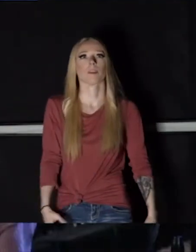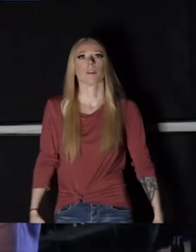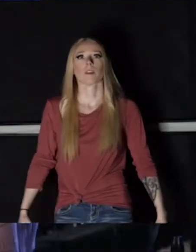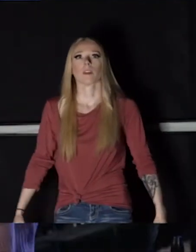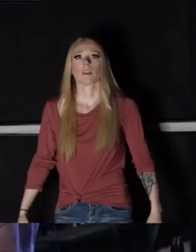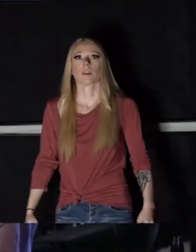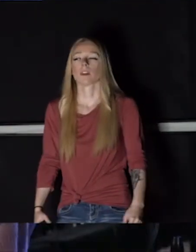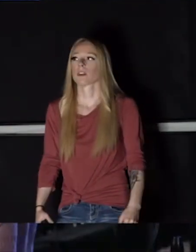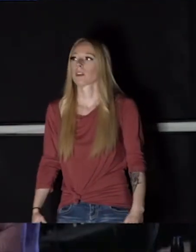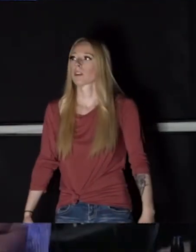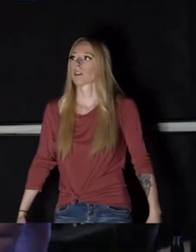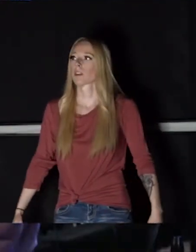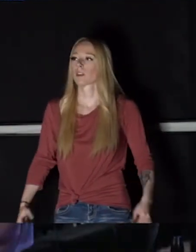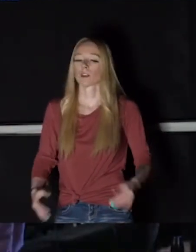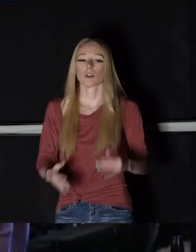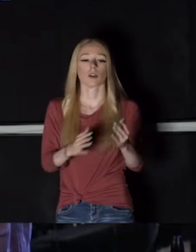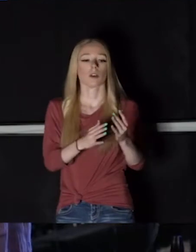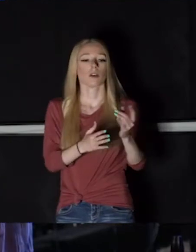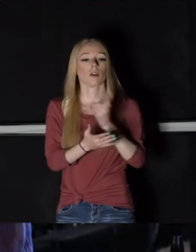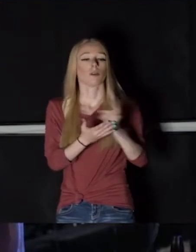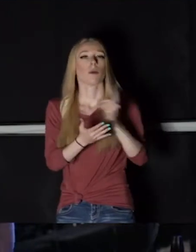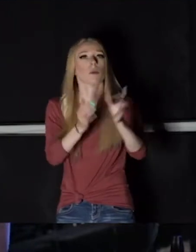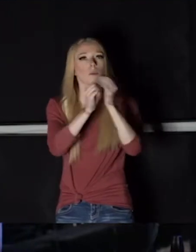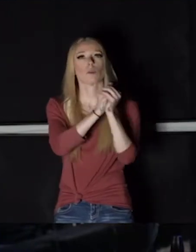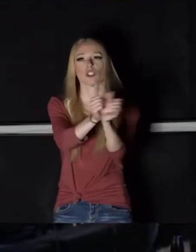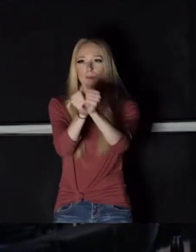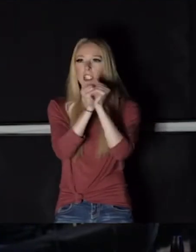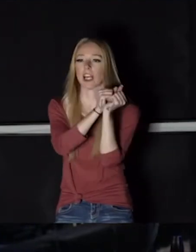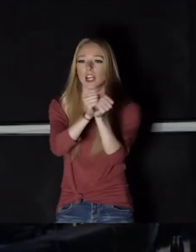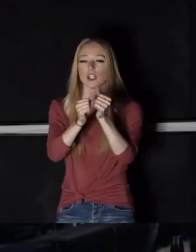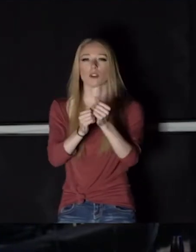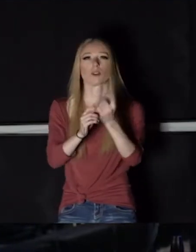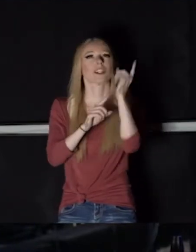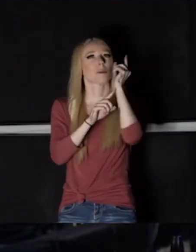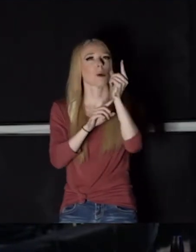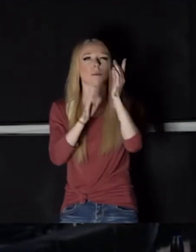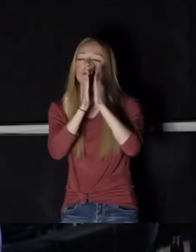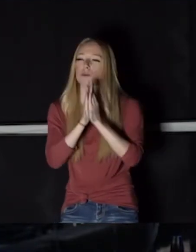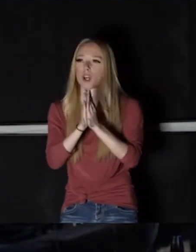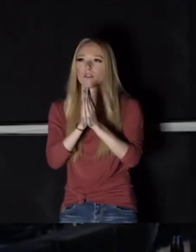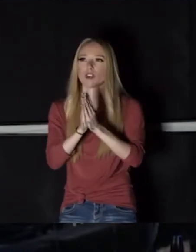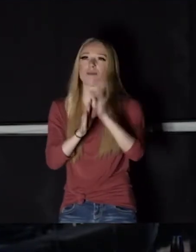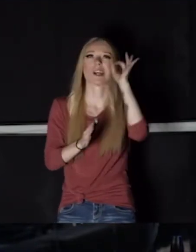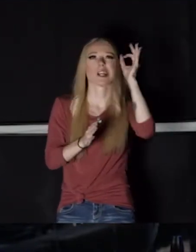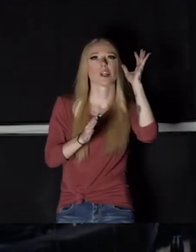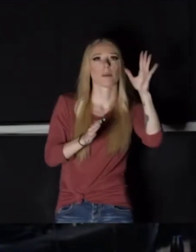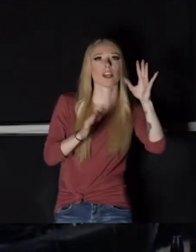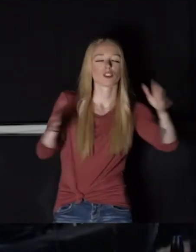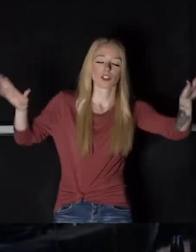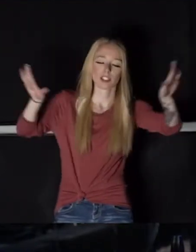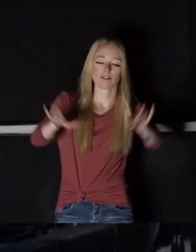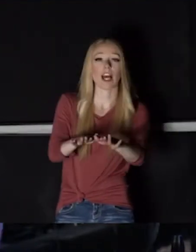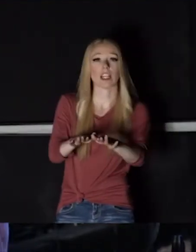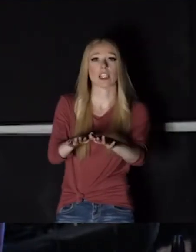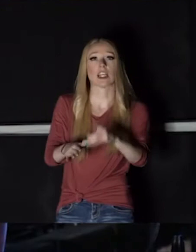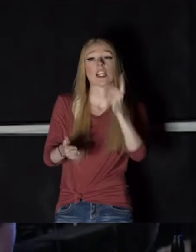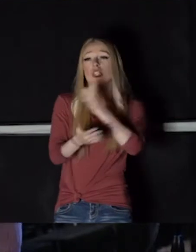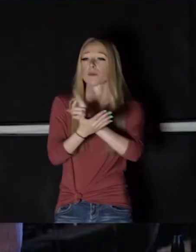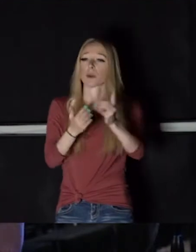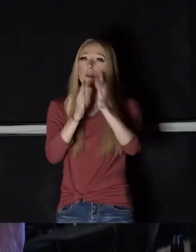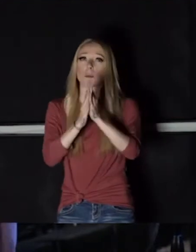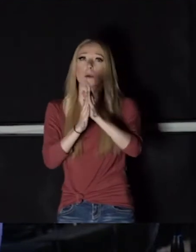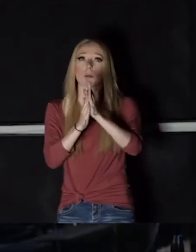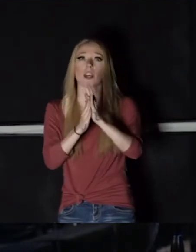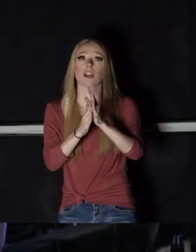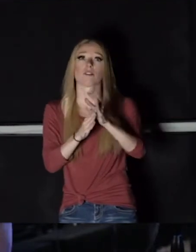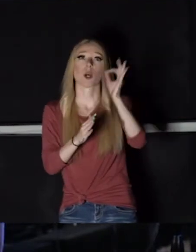Each and every week that we worship together, we love to take a moment and just pray for another pastor in the valley. And this week we're going to be